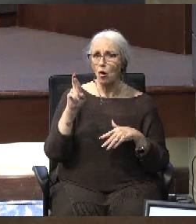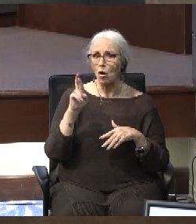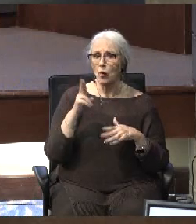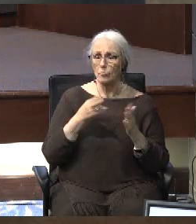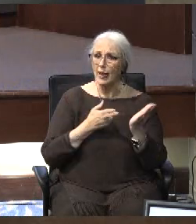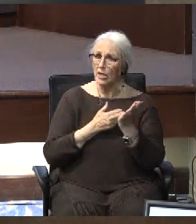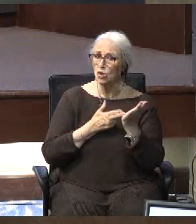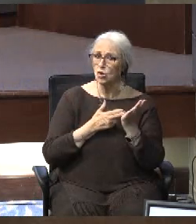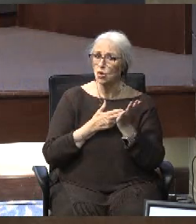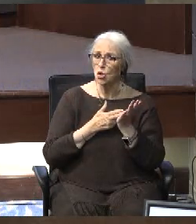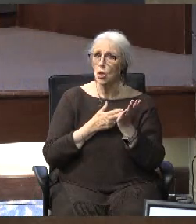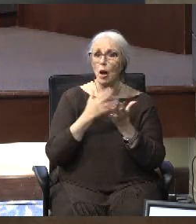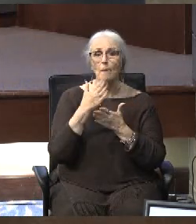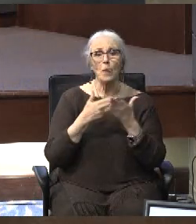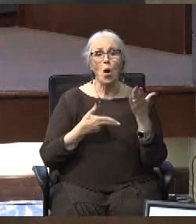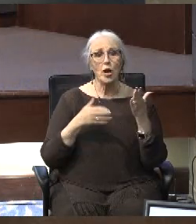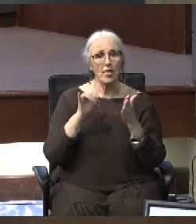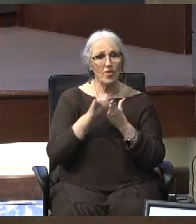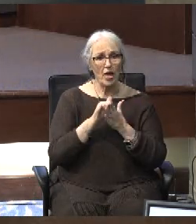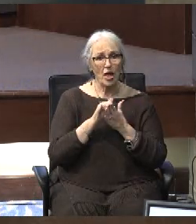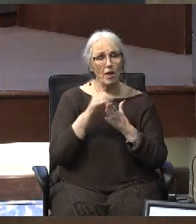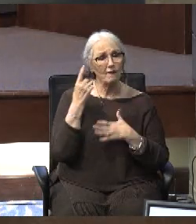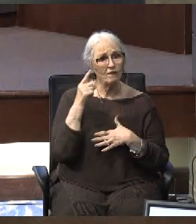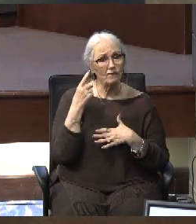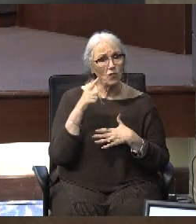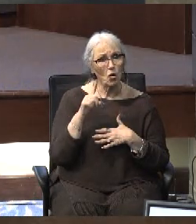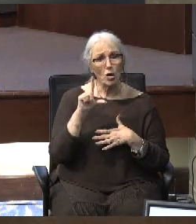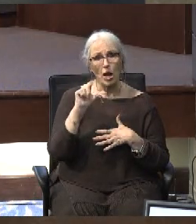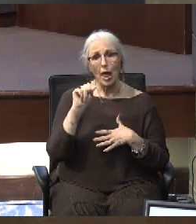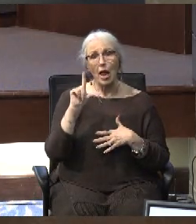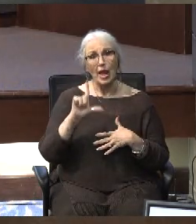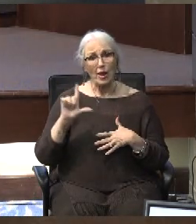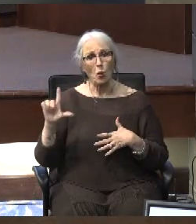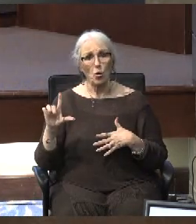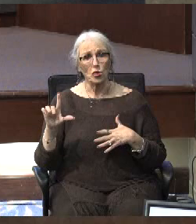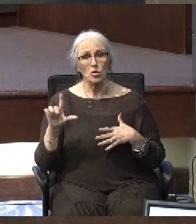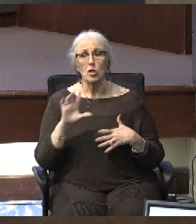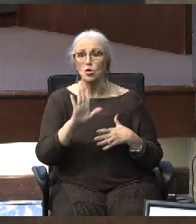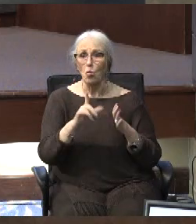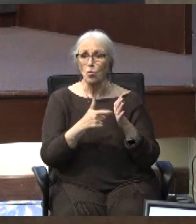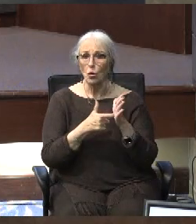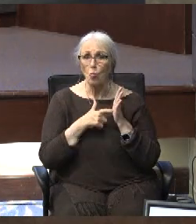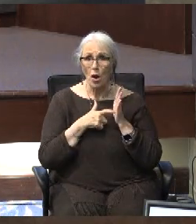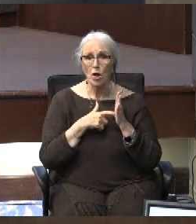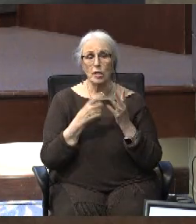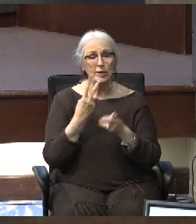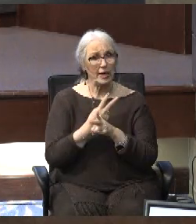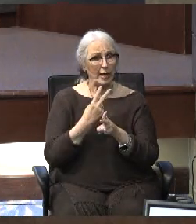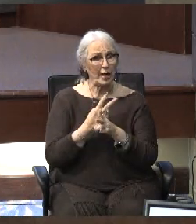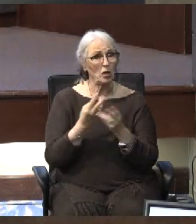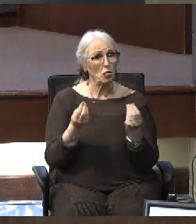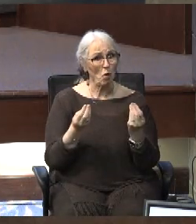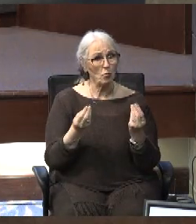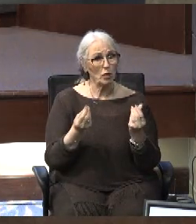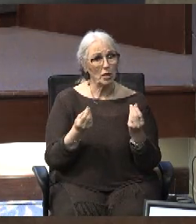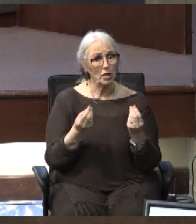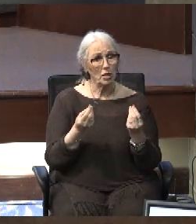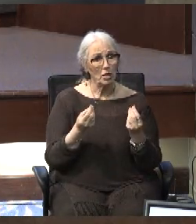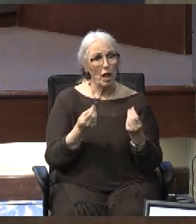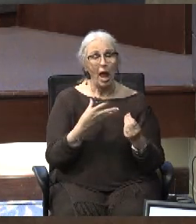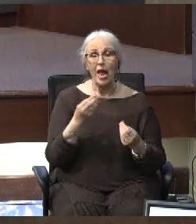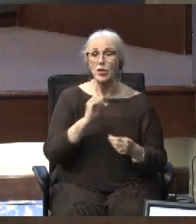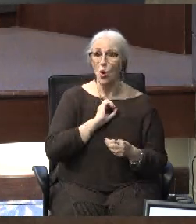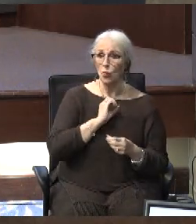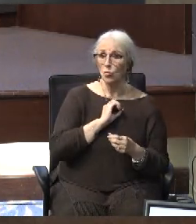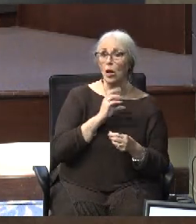ensuring that, and part of this bar is for the landlords, is that you are required to take care of your property and the owner occupants